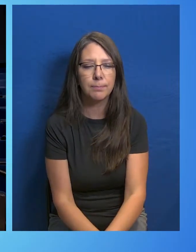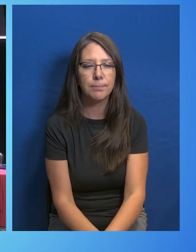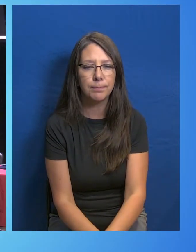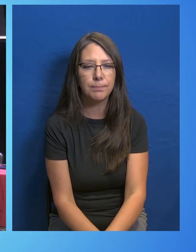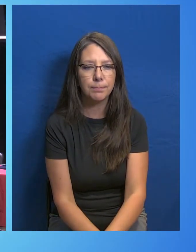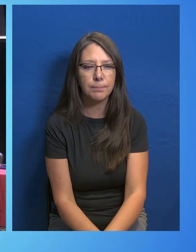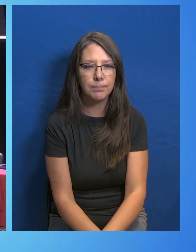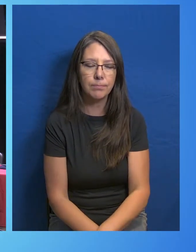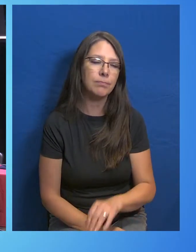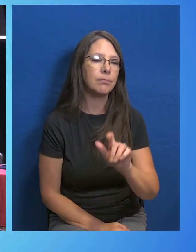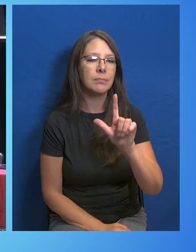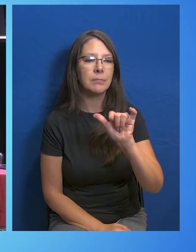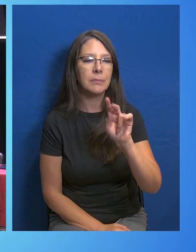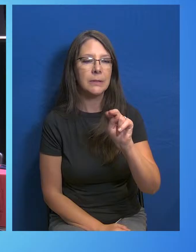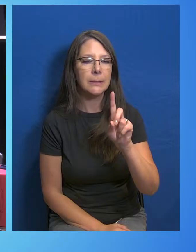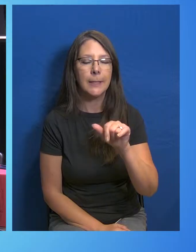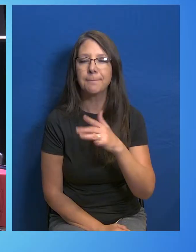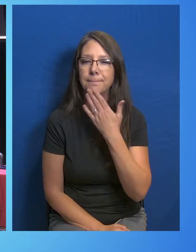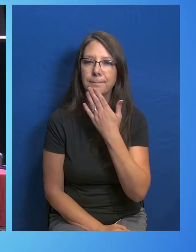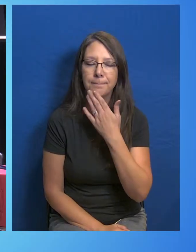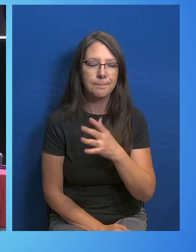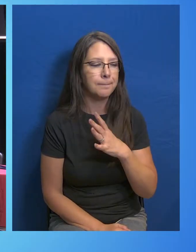Okay, thank you. You're welcome.